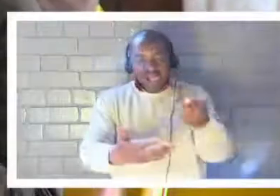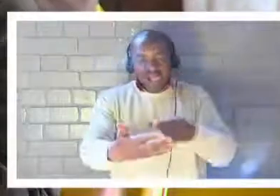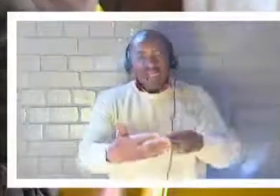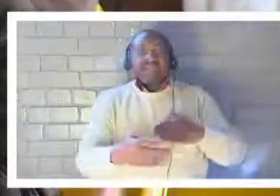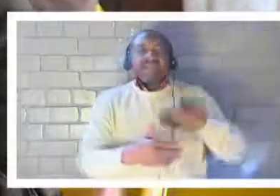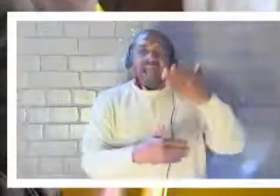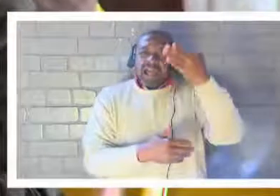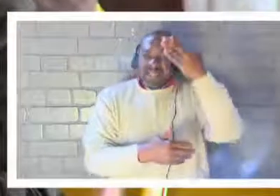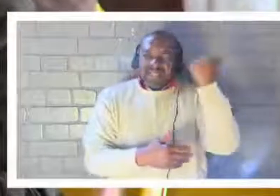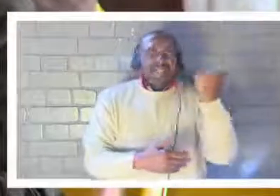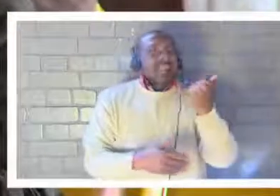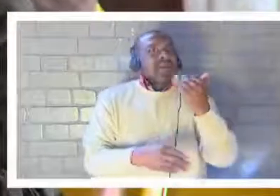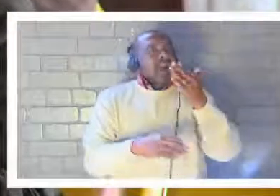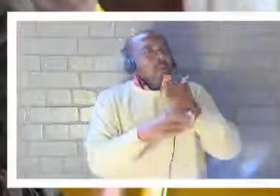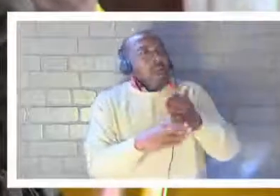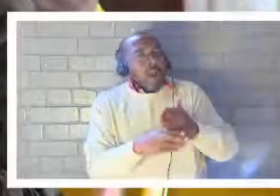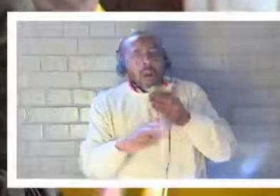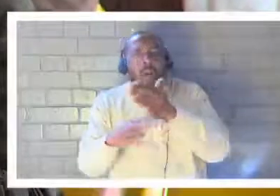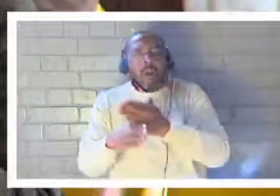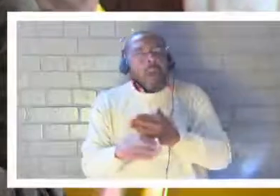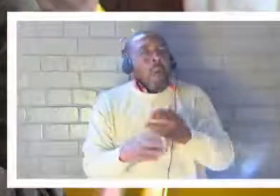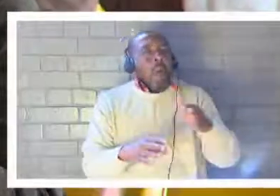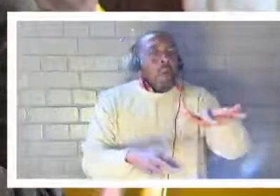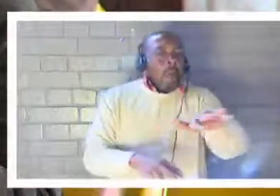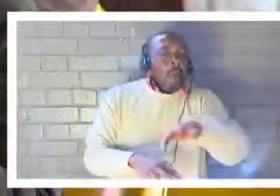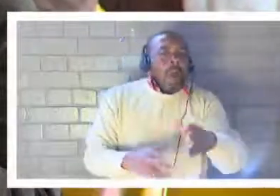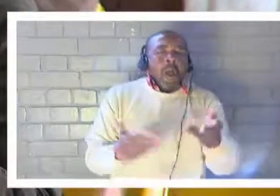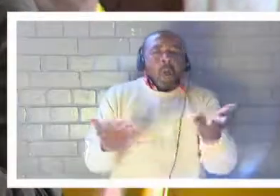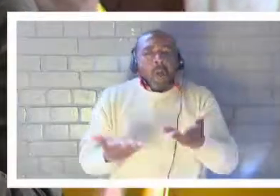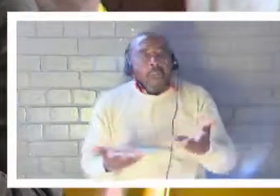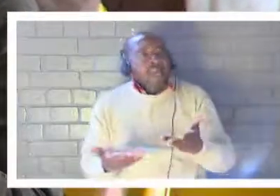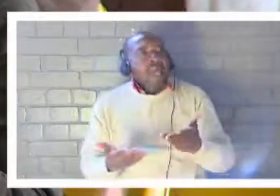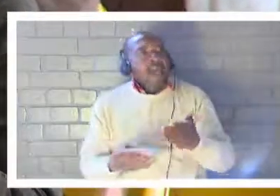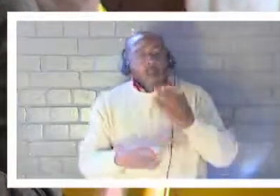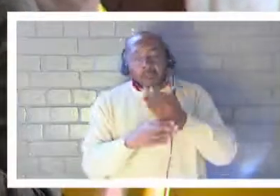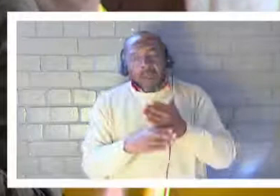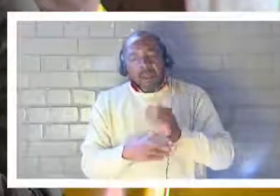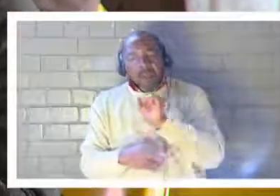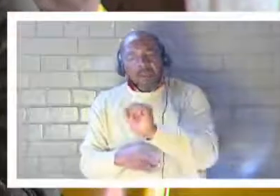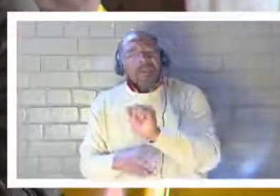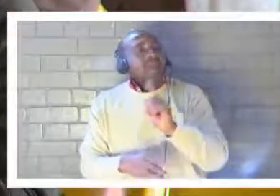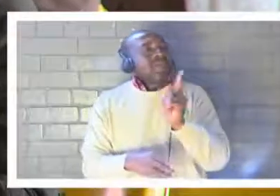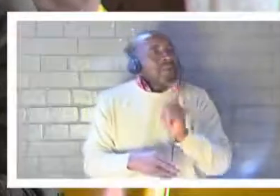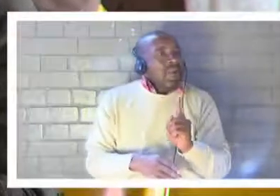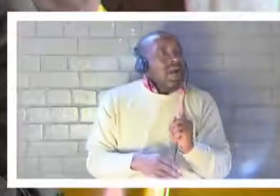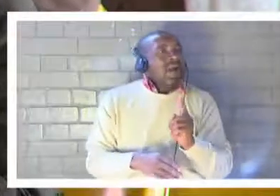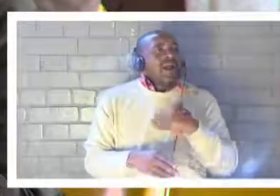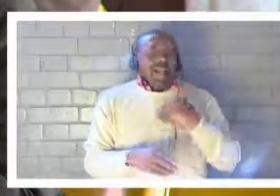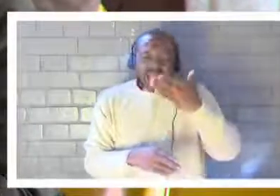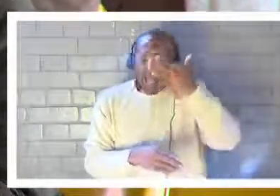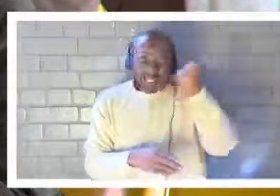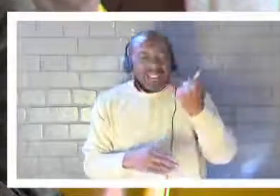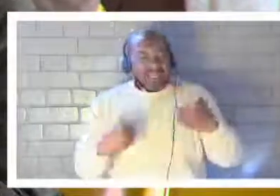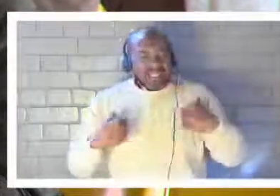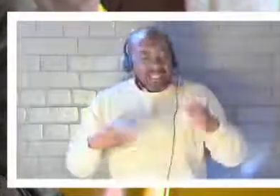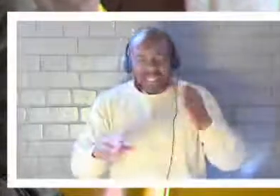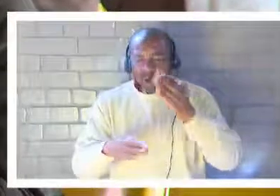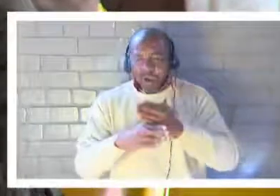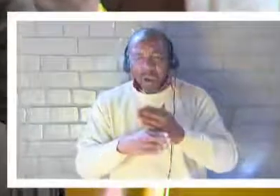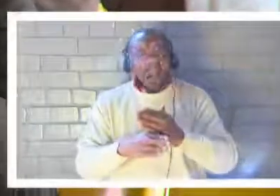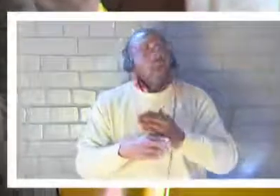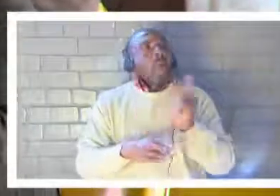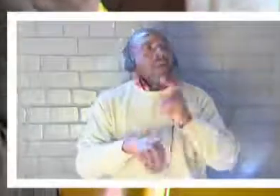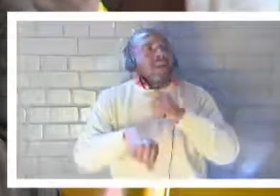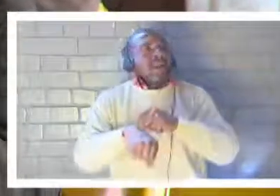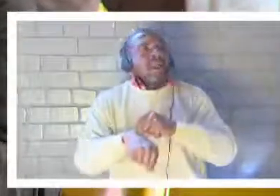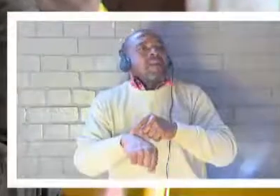condition, what time they are coming to work, what time actually they are knocking off. So it's a problem. If we need to address issues, we need to go